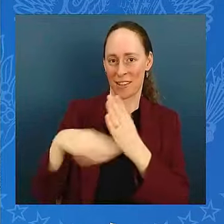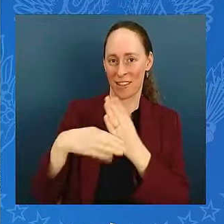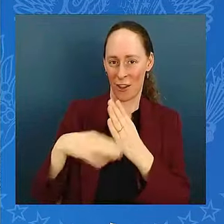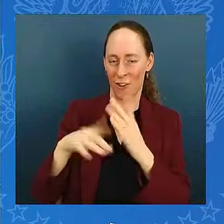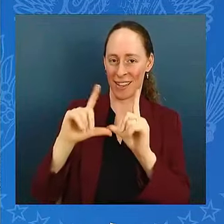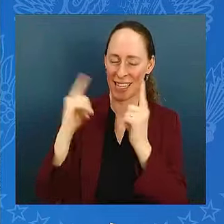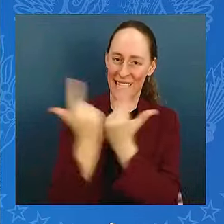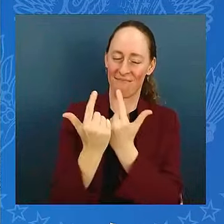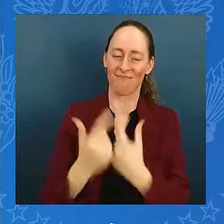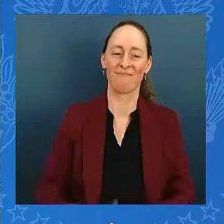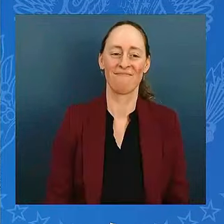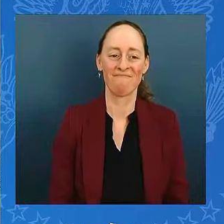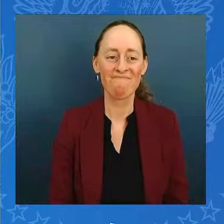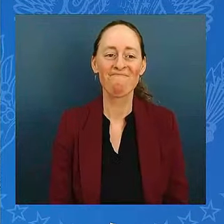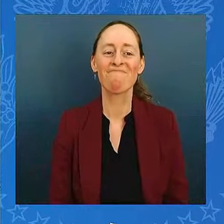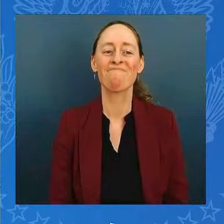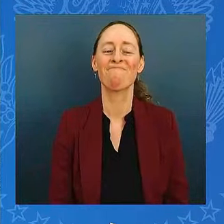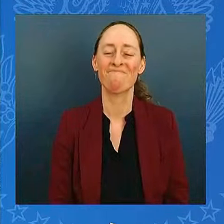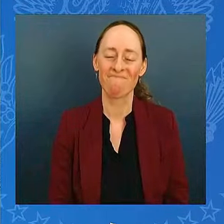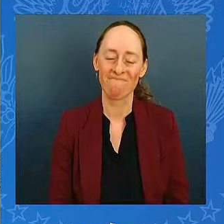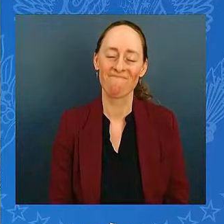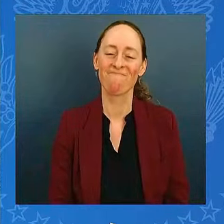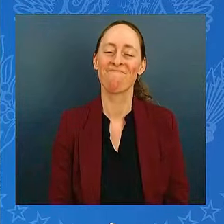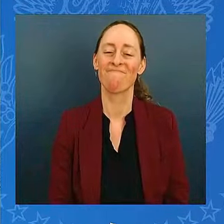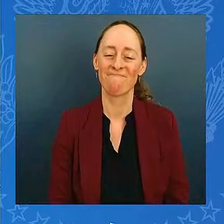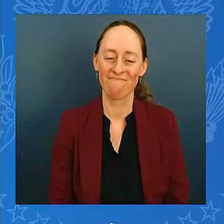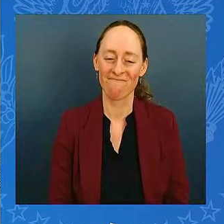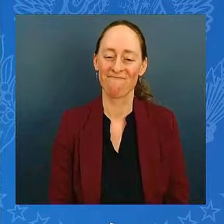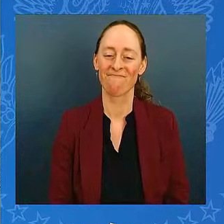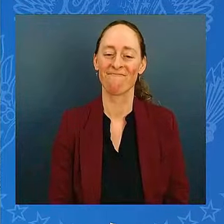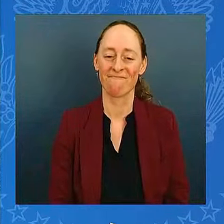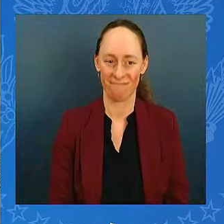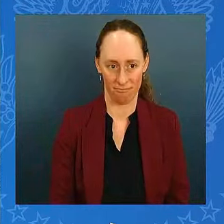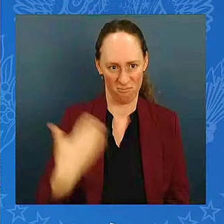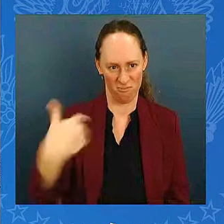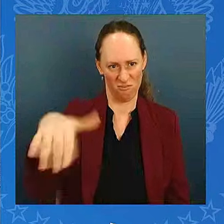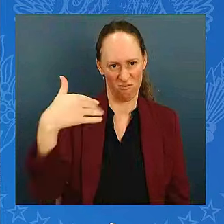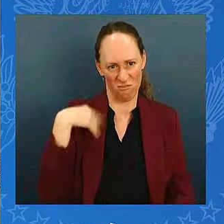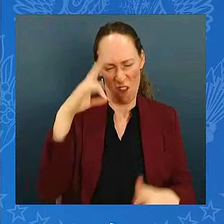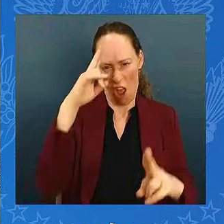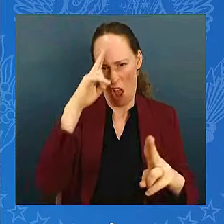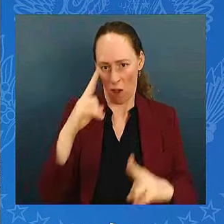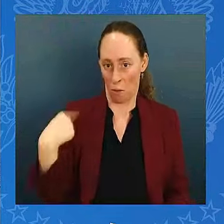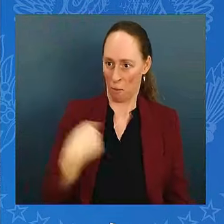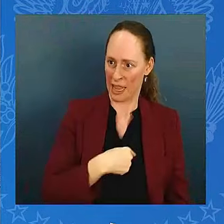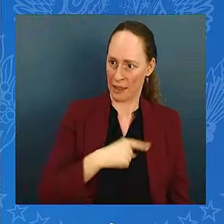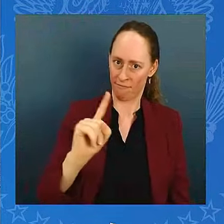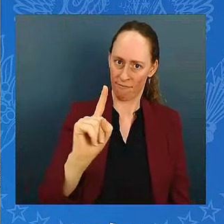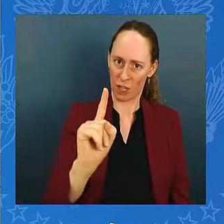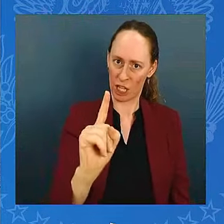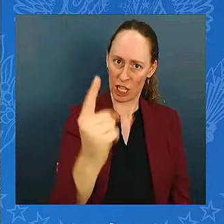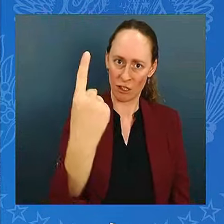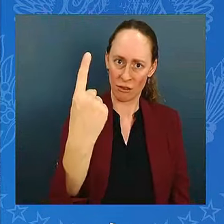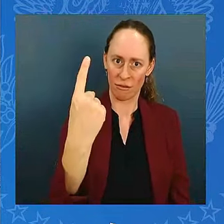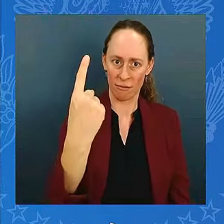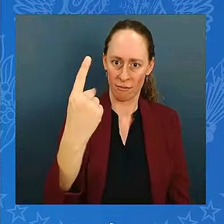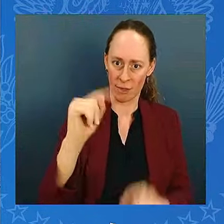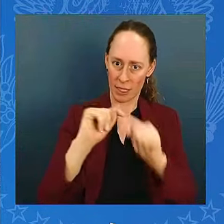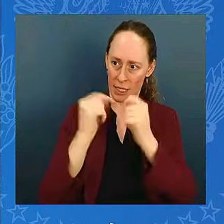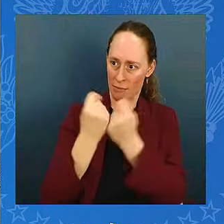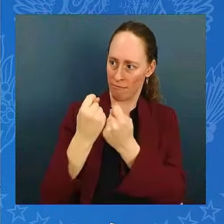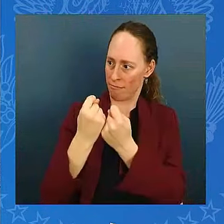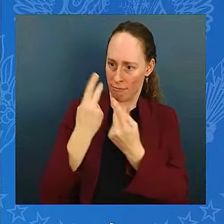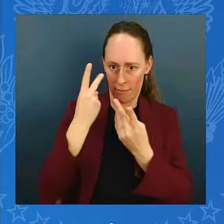We are deeply honored to be the first NWSL team to receive this recognition, marking a pivotal moment for